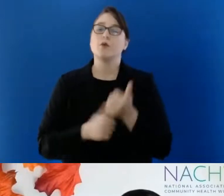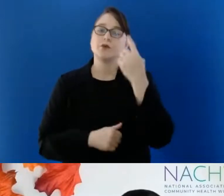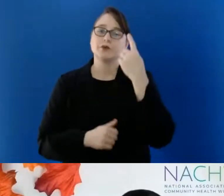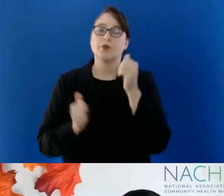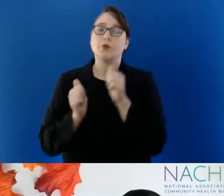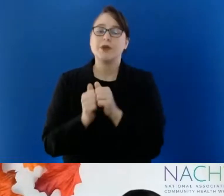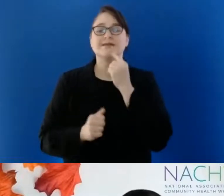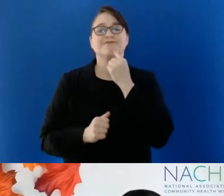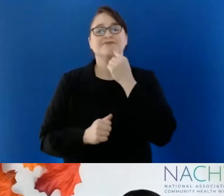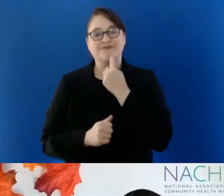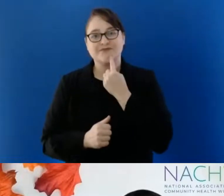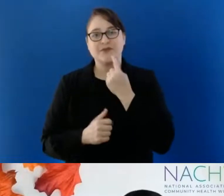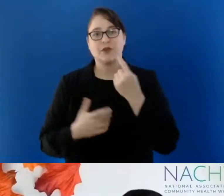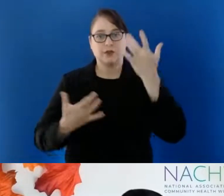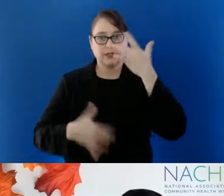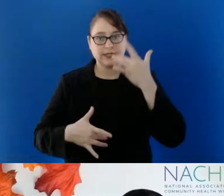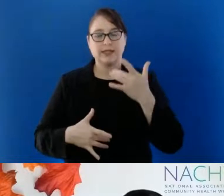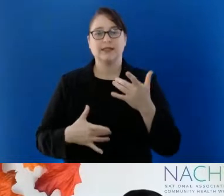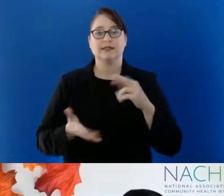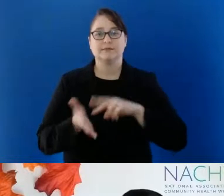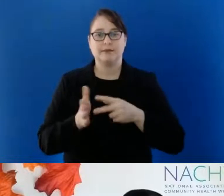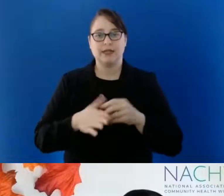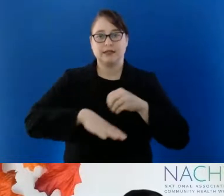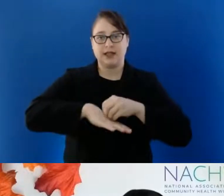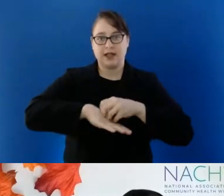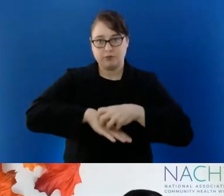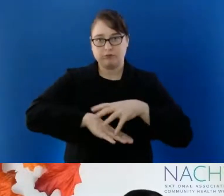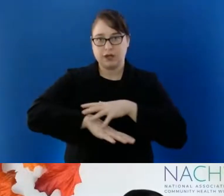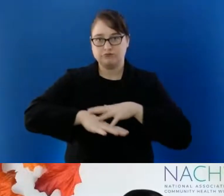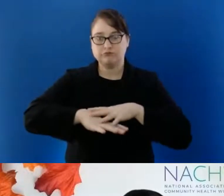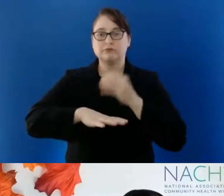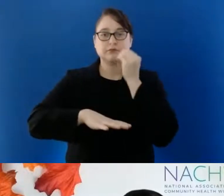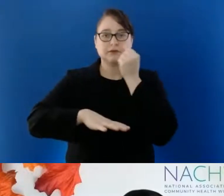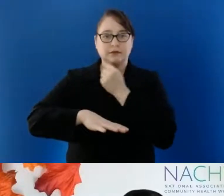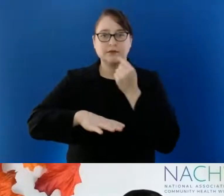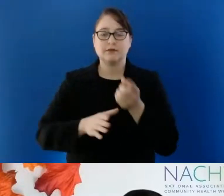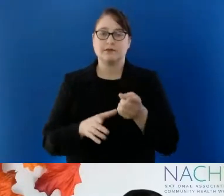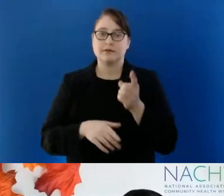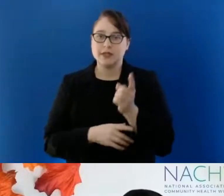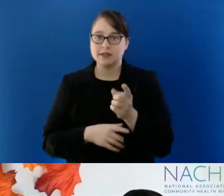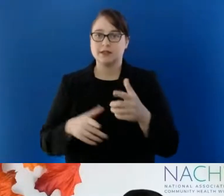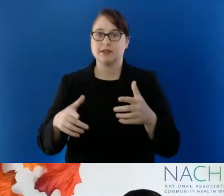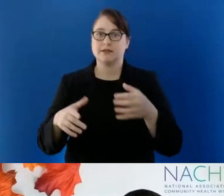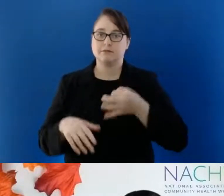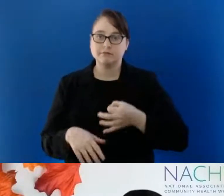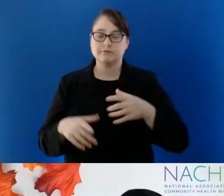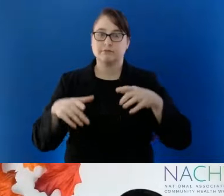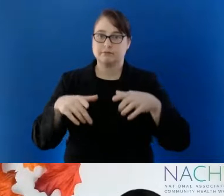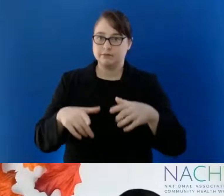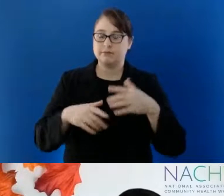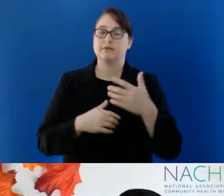an outbreak or a rash or lesions on the mucosal areas like the penis, like the butt, and like the